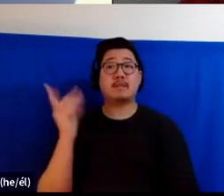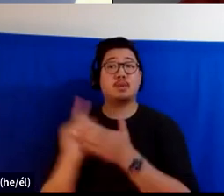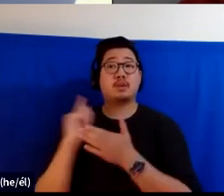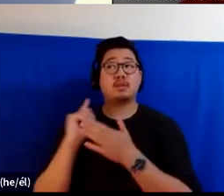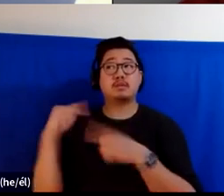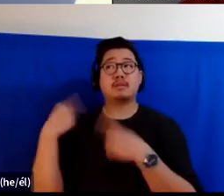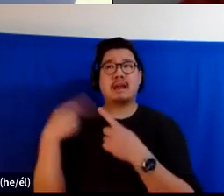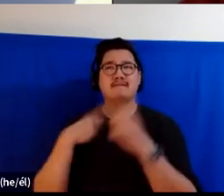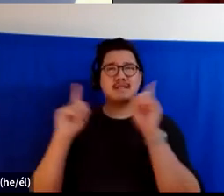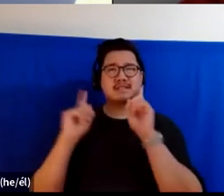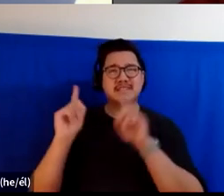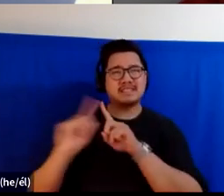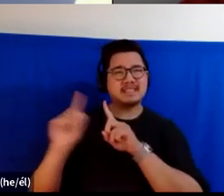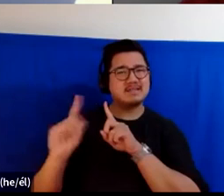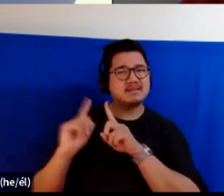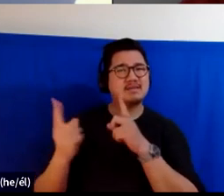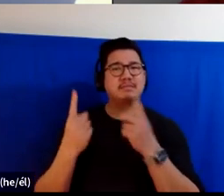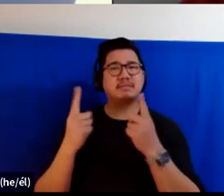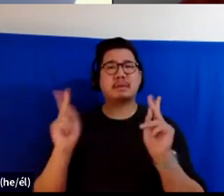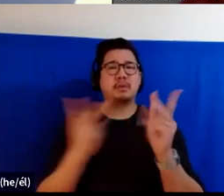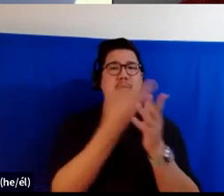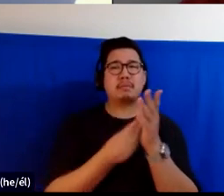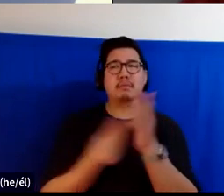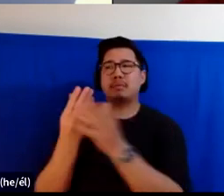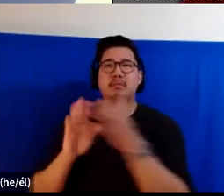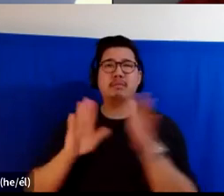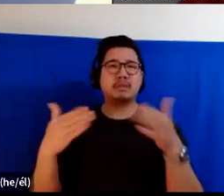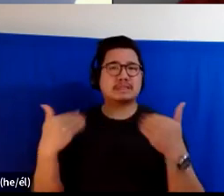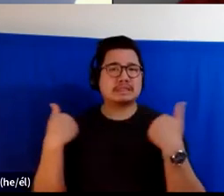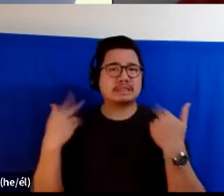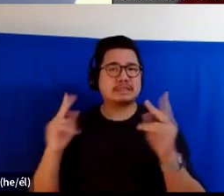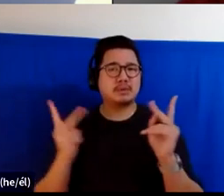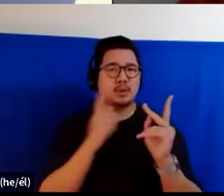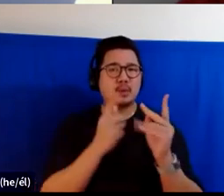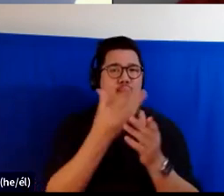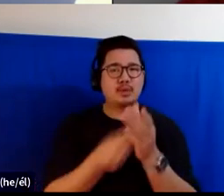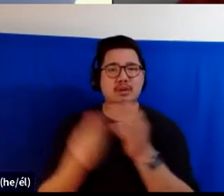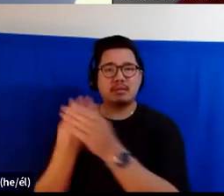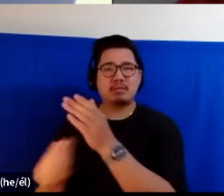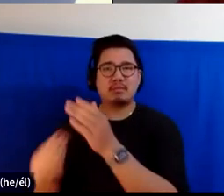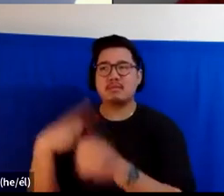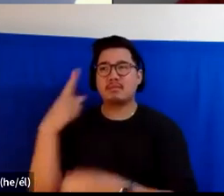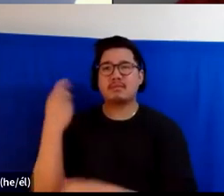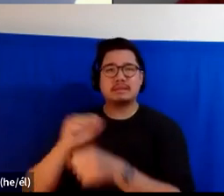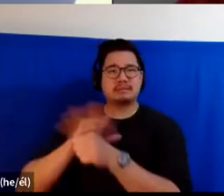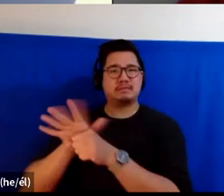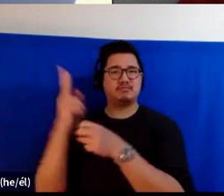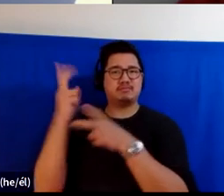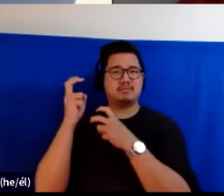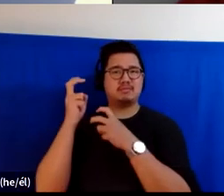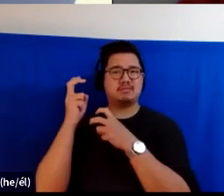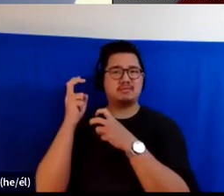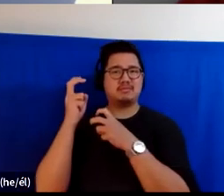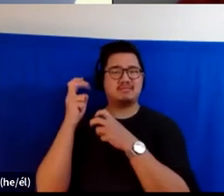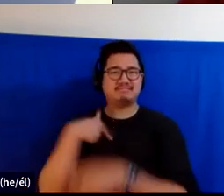different deaths like young people passing away from colvin 19 and it's not